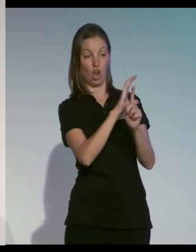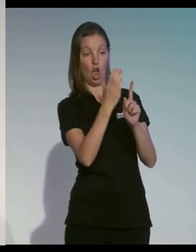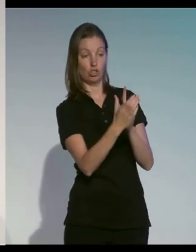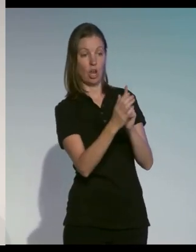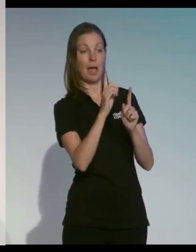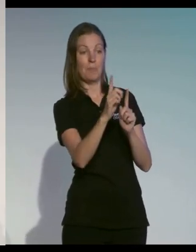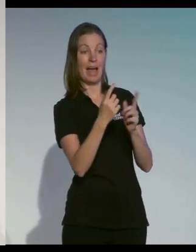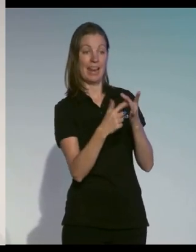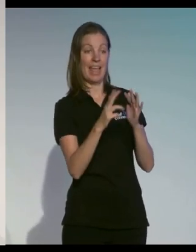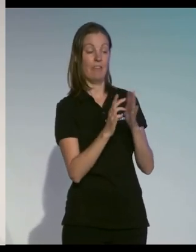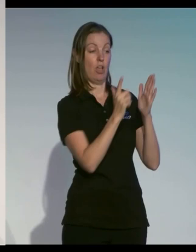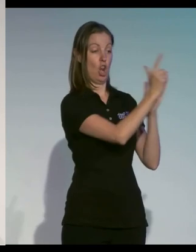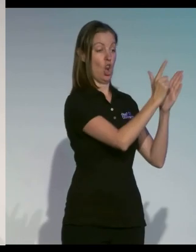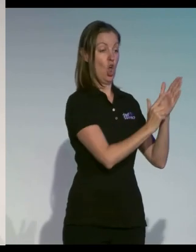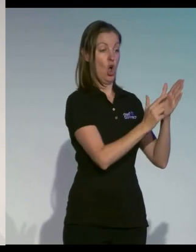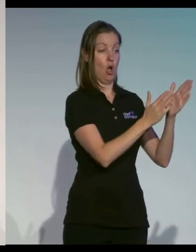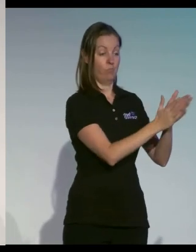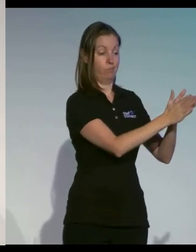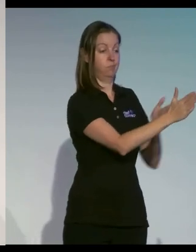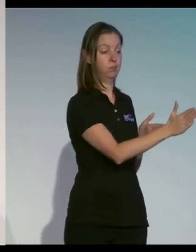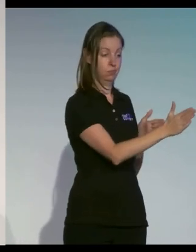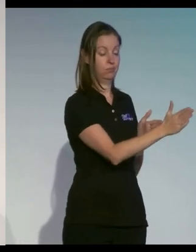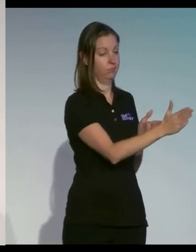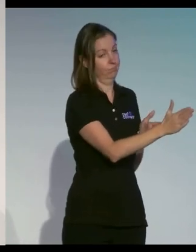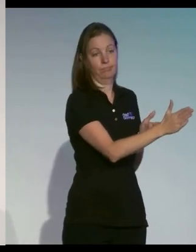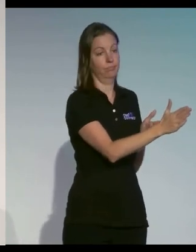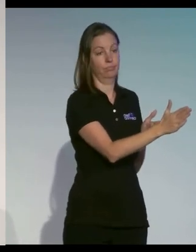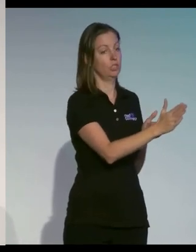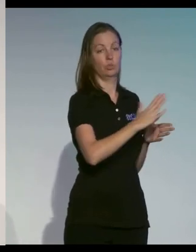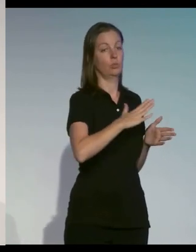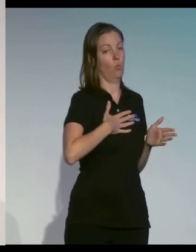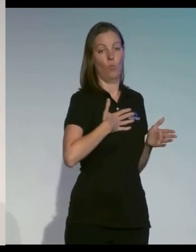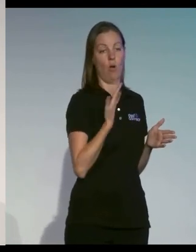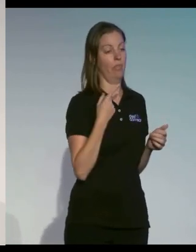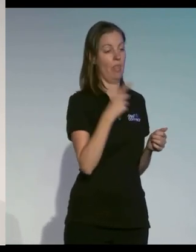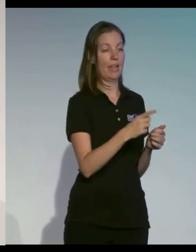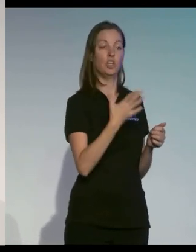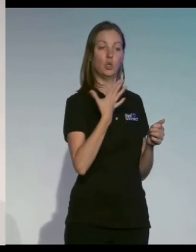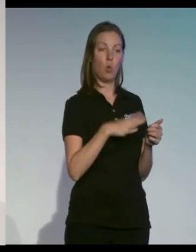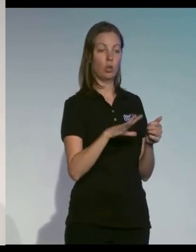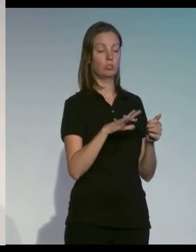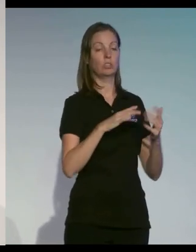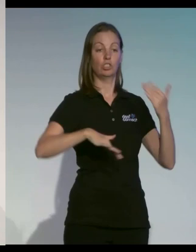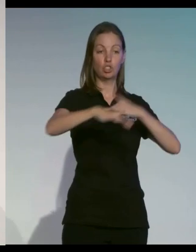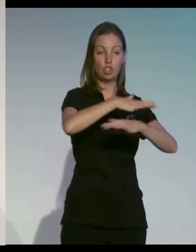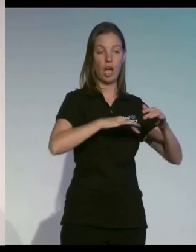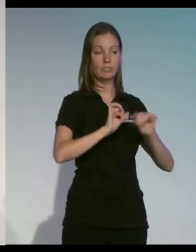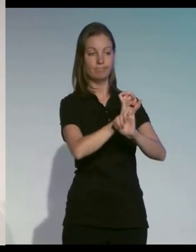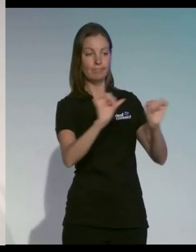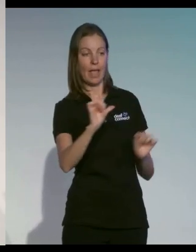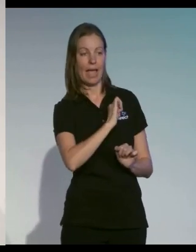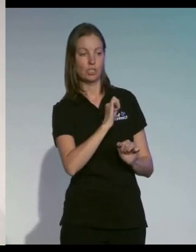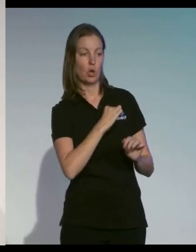step, again, it's out of sync, it's out of whack. So what you want is to have societal attitudes and the